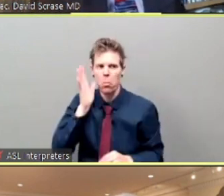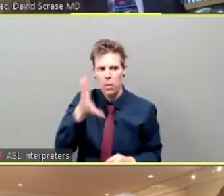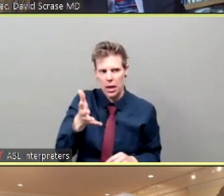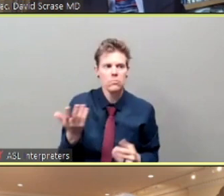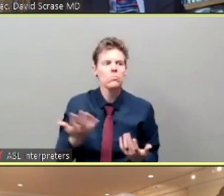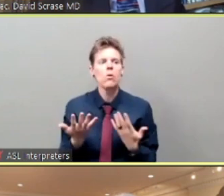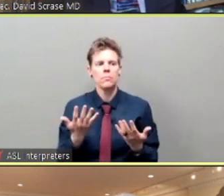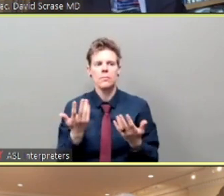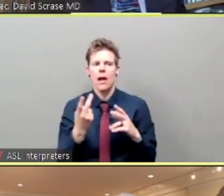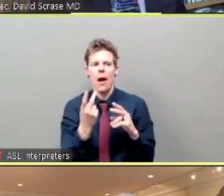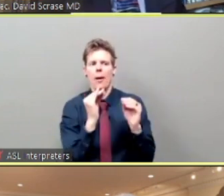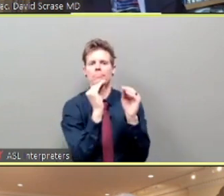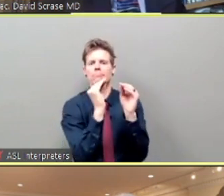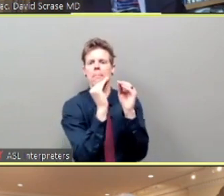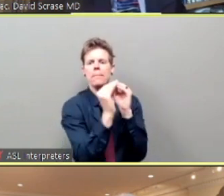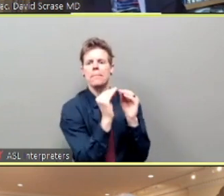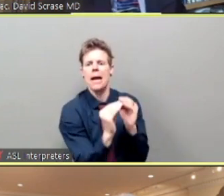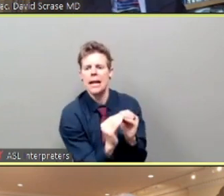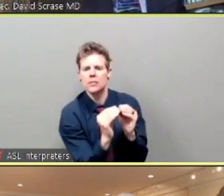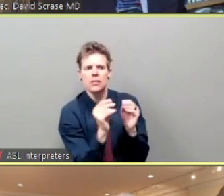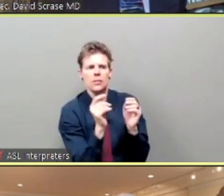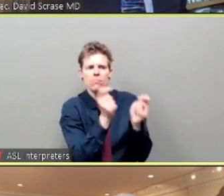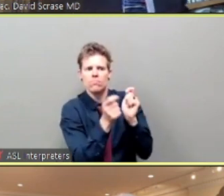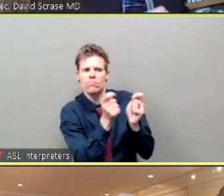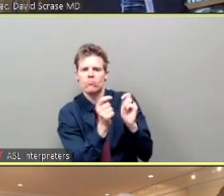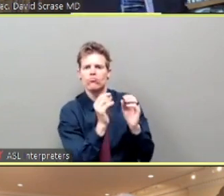crisis again. Next slide.